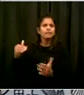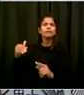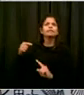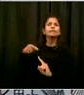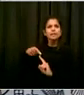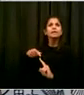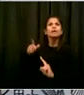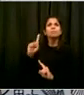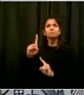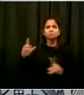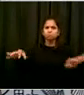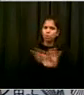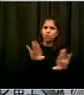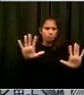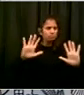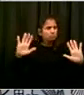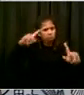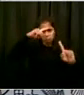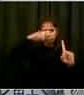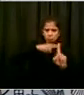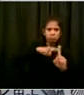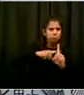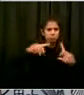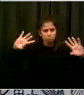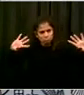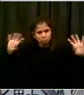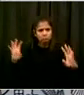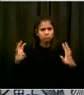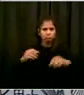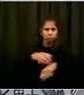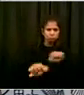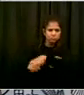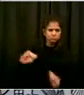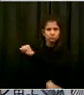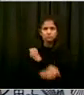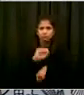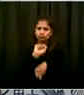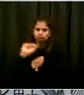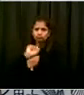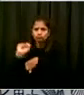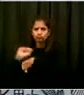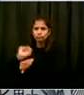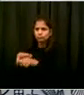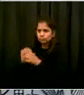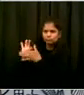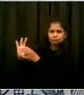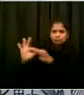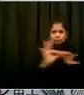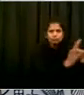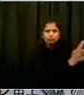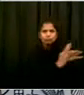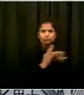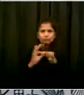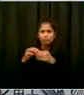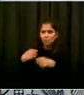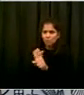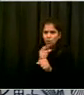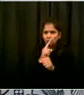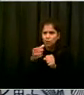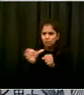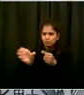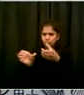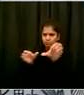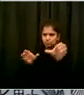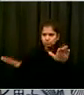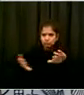to create disunity when in fact we need unity. Don't let them do it. What we need now is voices of